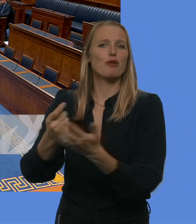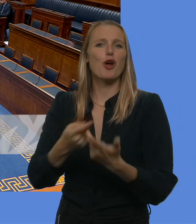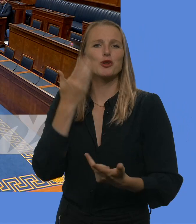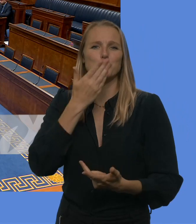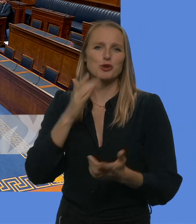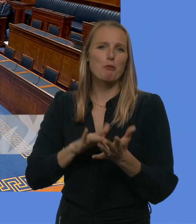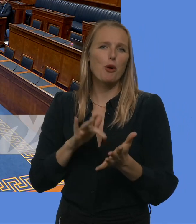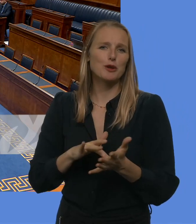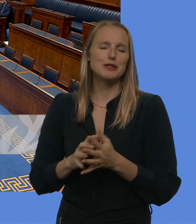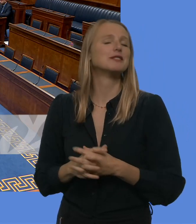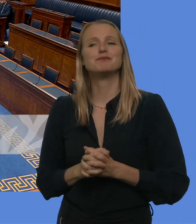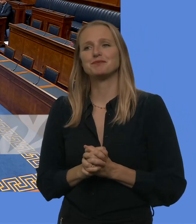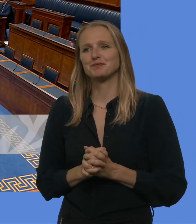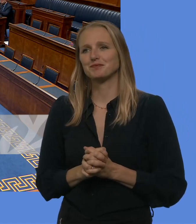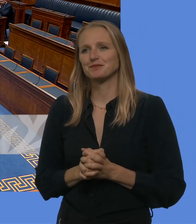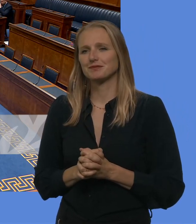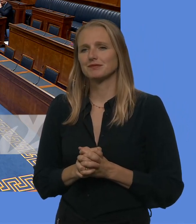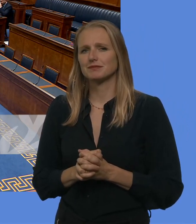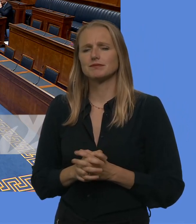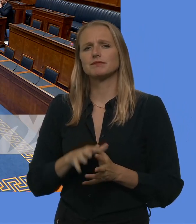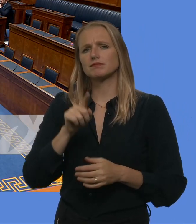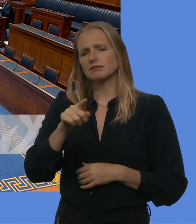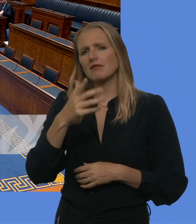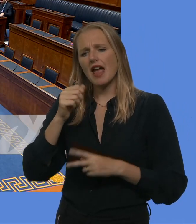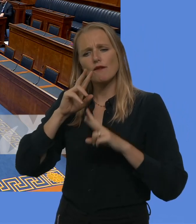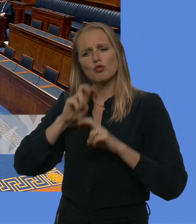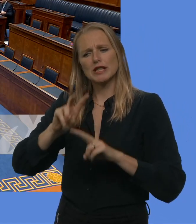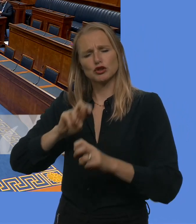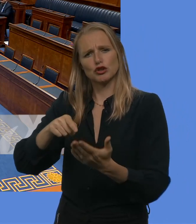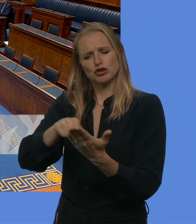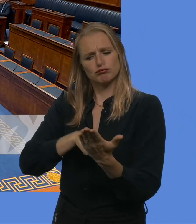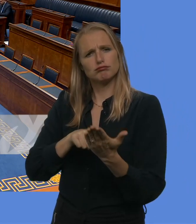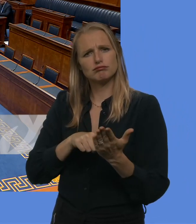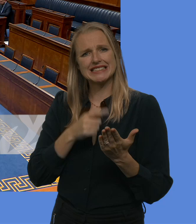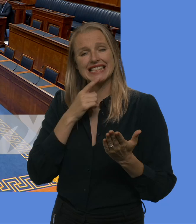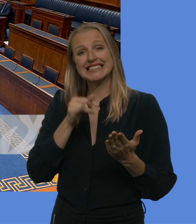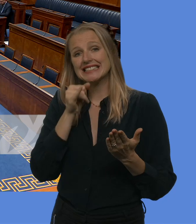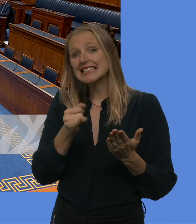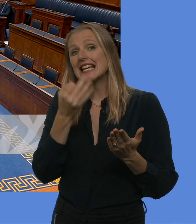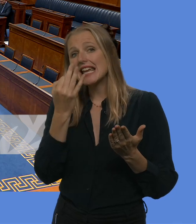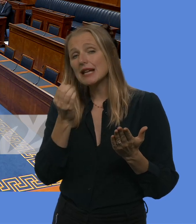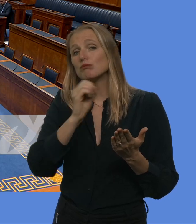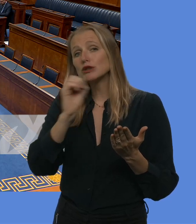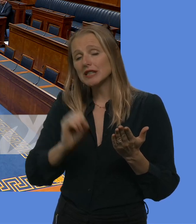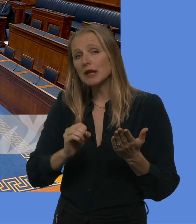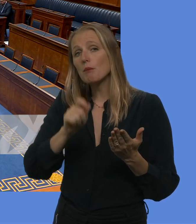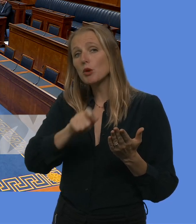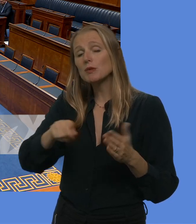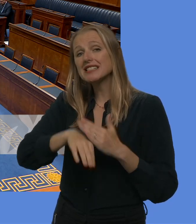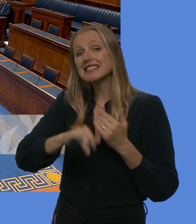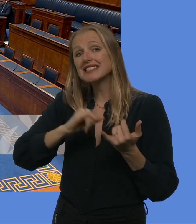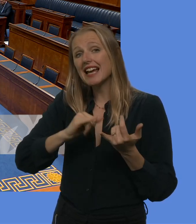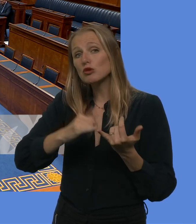Mr. Speaker, and Minister, research from Carafriend shows 68% of pupils in secondary school that